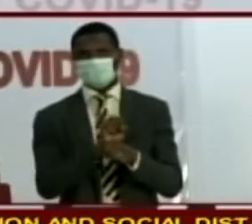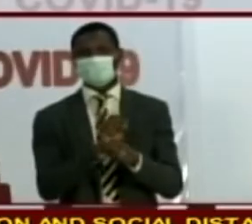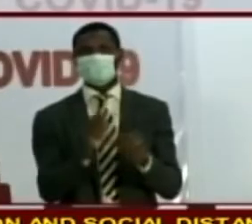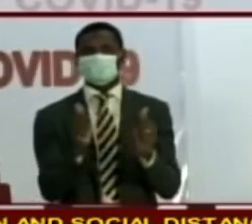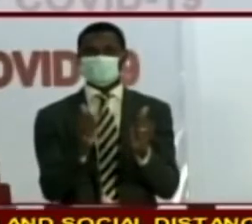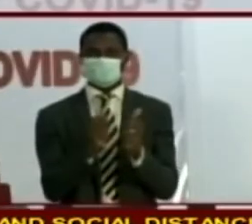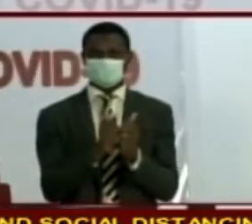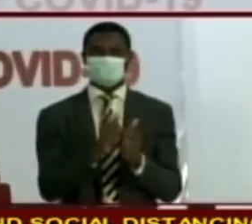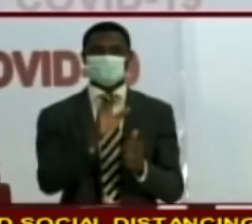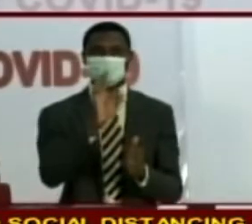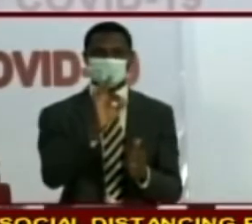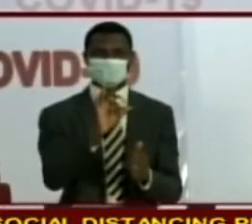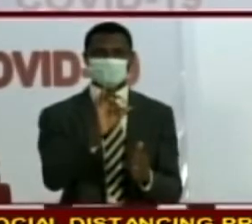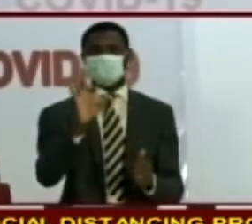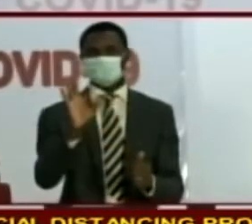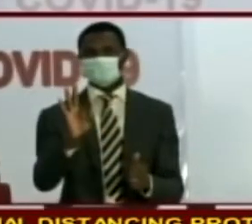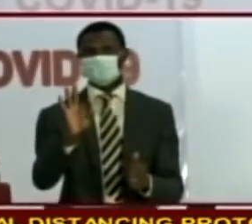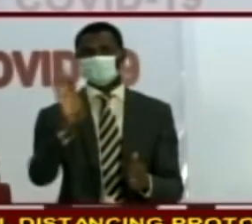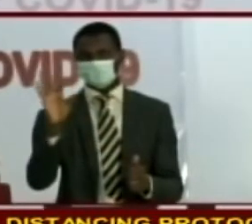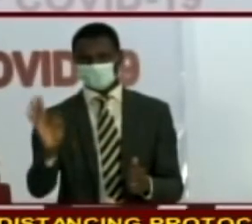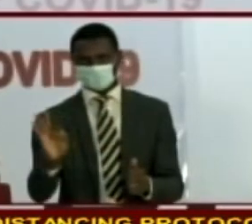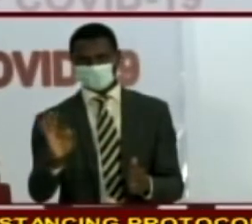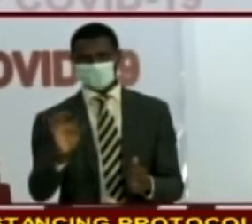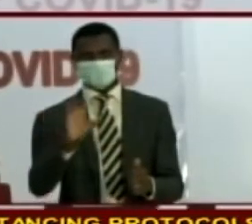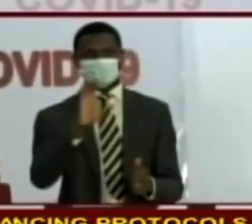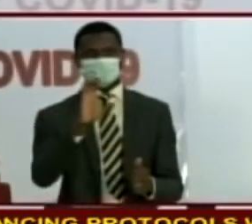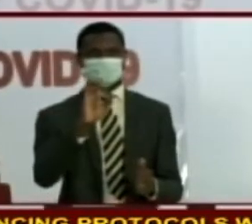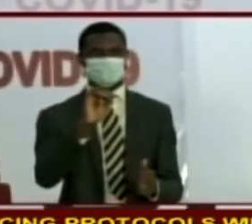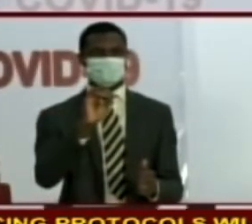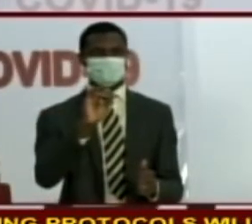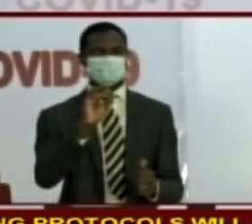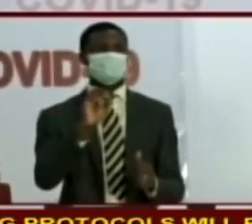Constitution under the Babangida regime. And I knew